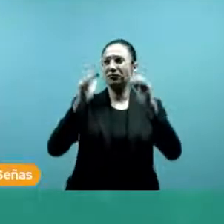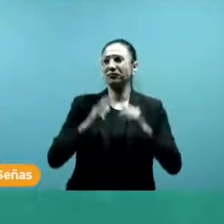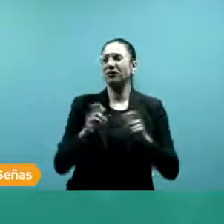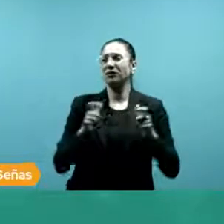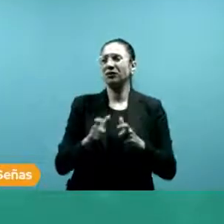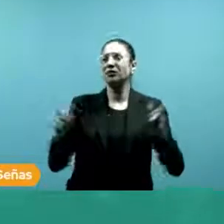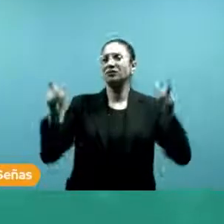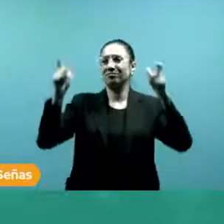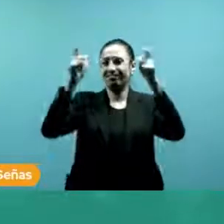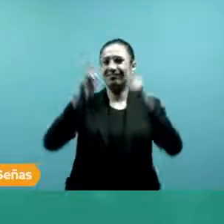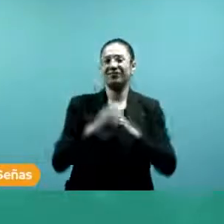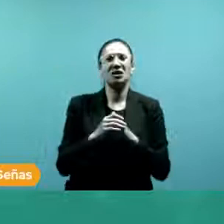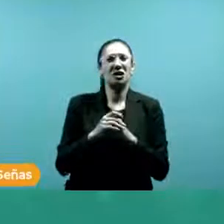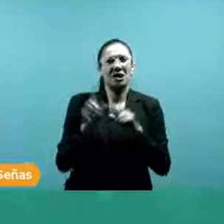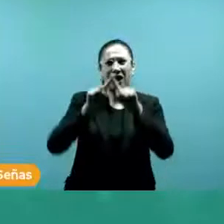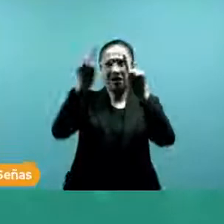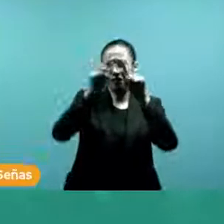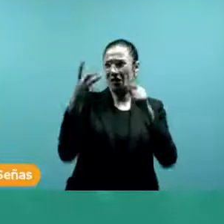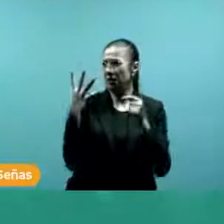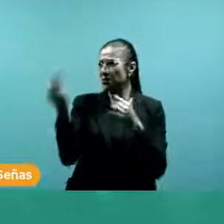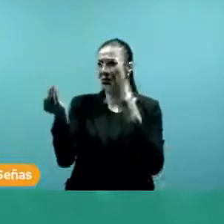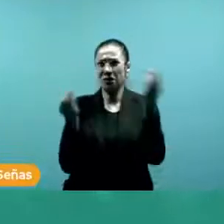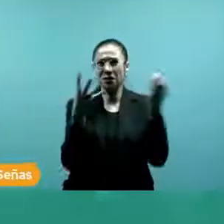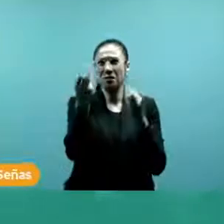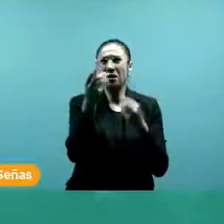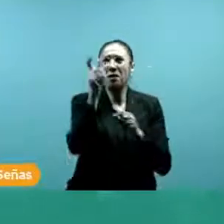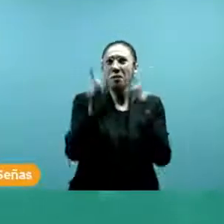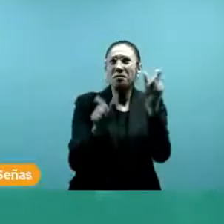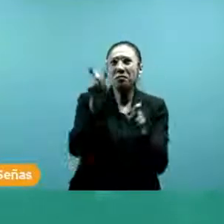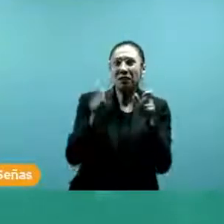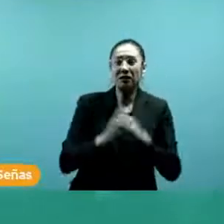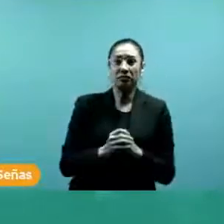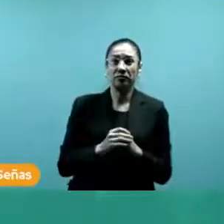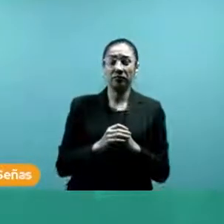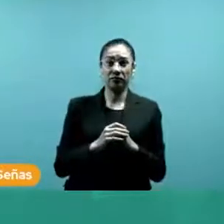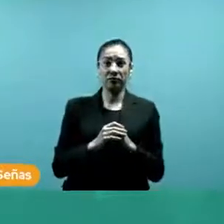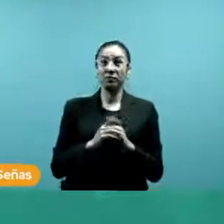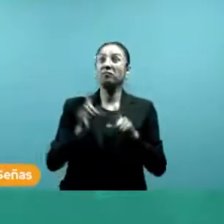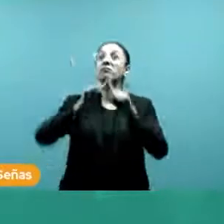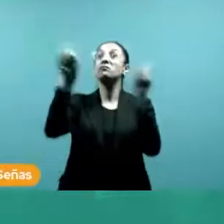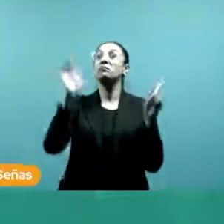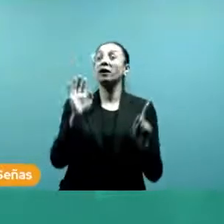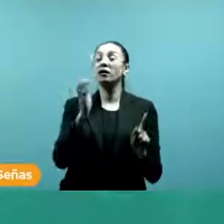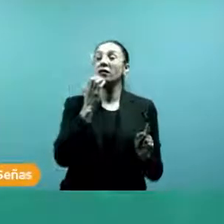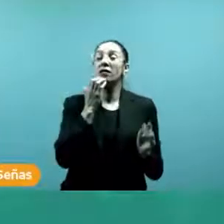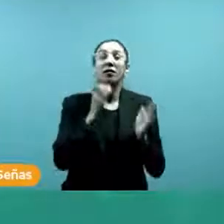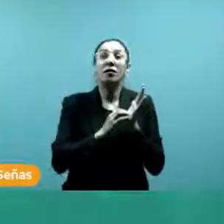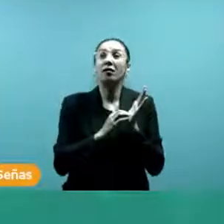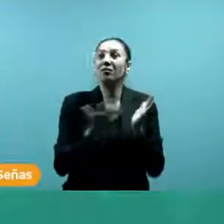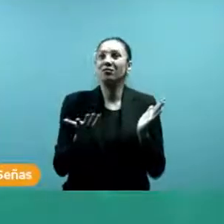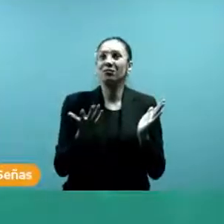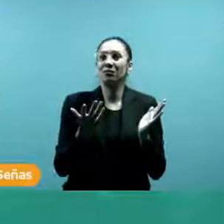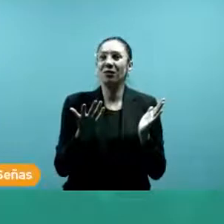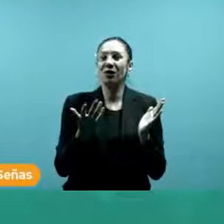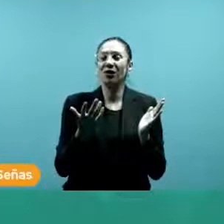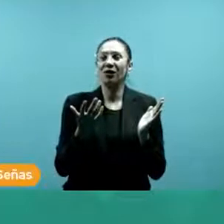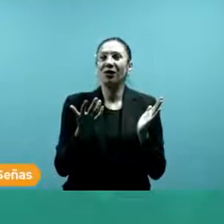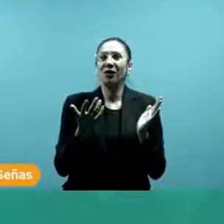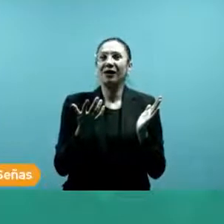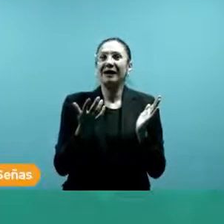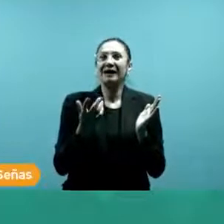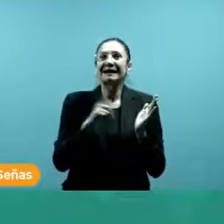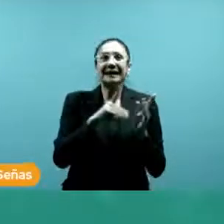But we wouldn't exist if not the decision of the survivors right after the